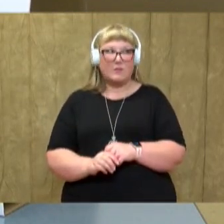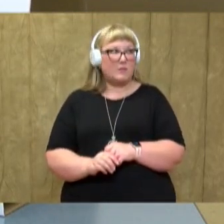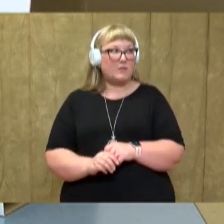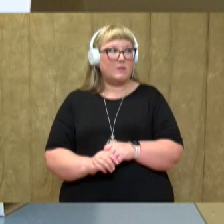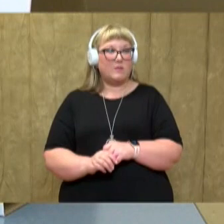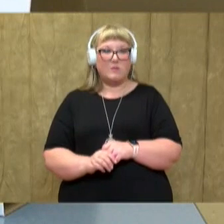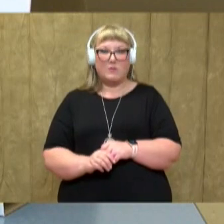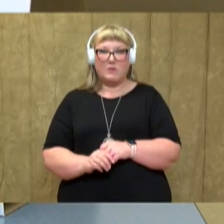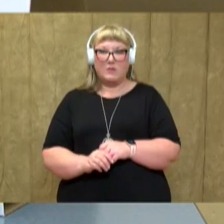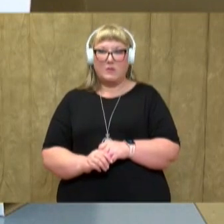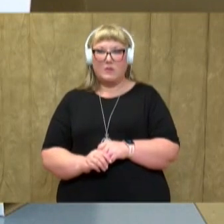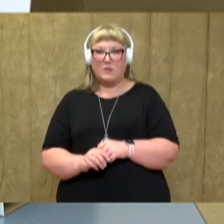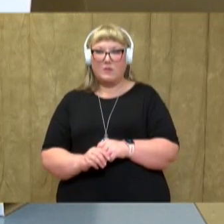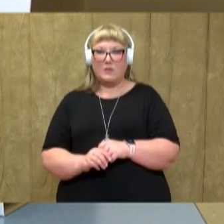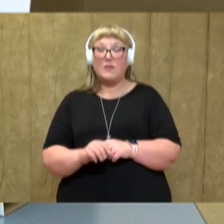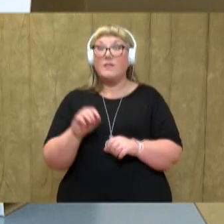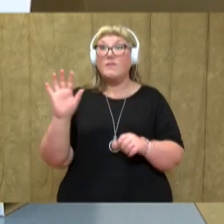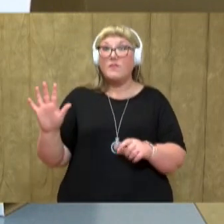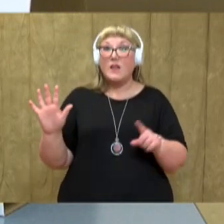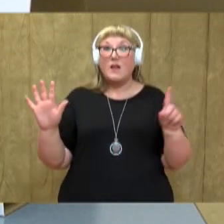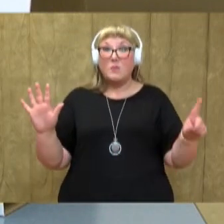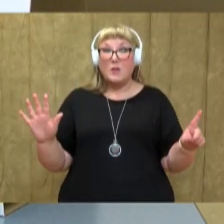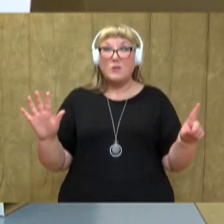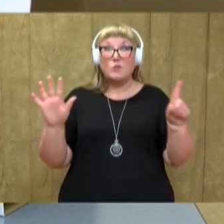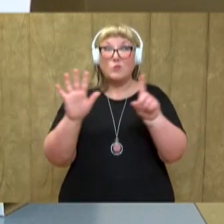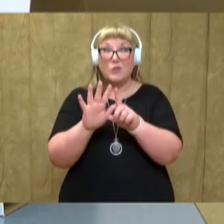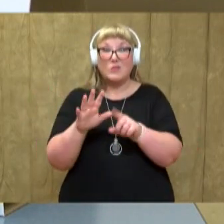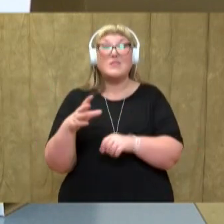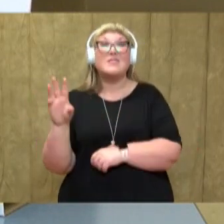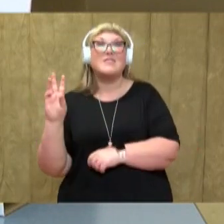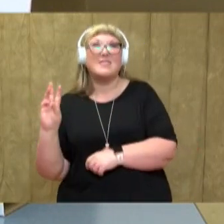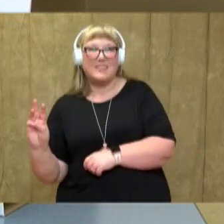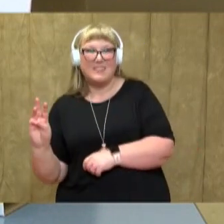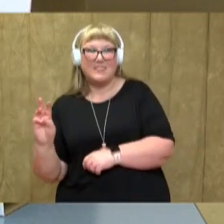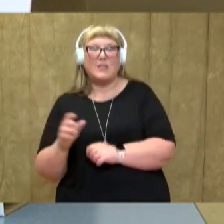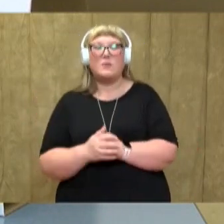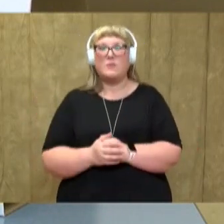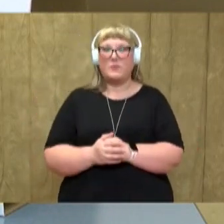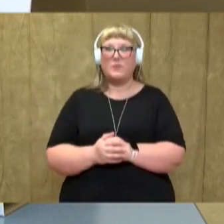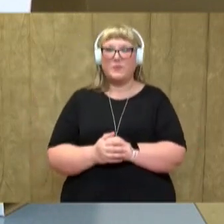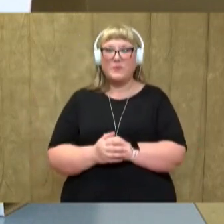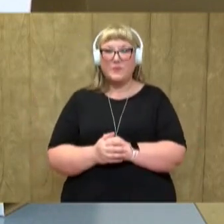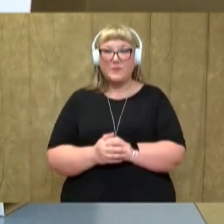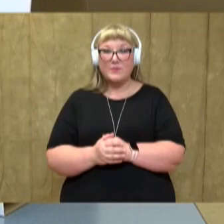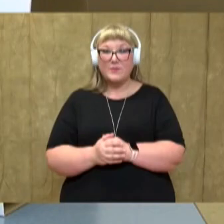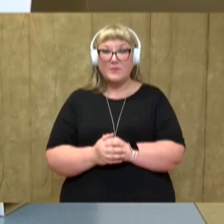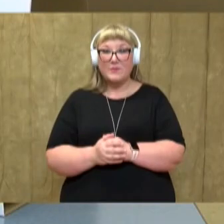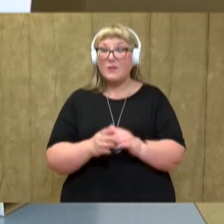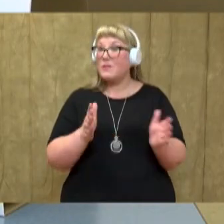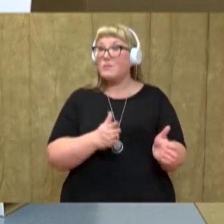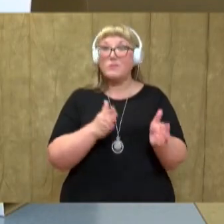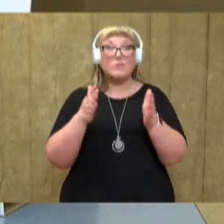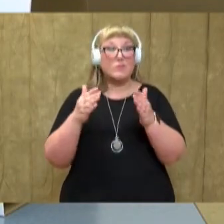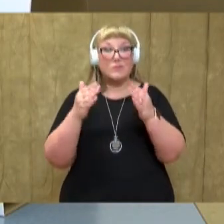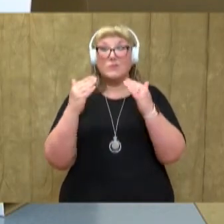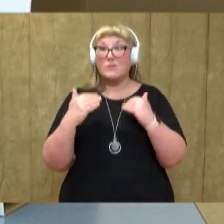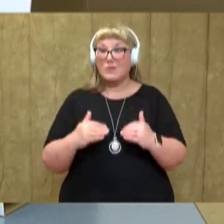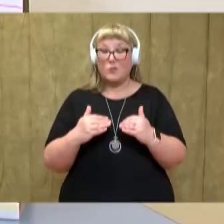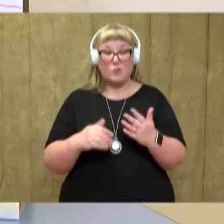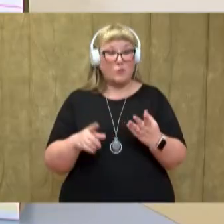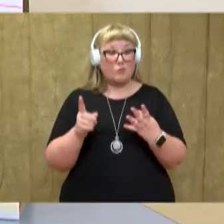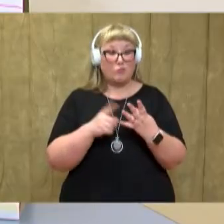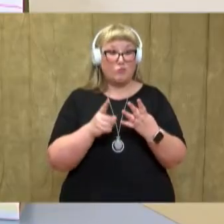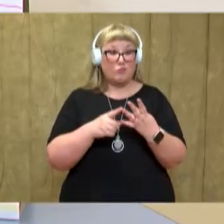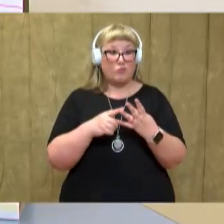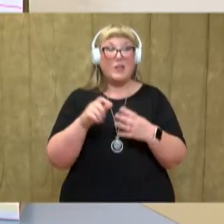strategy to figure out 5 plus 1 equals 6. All right, our next strategy is using our